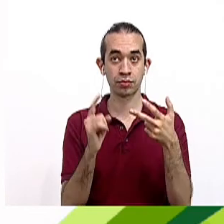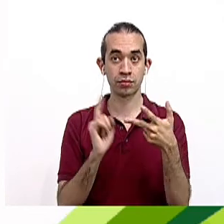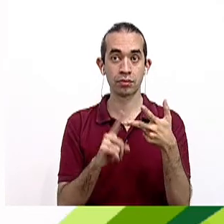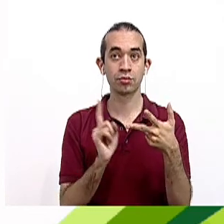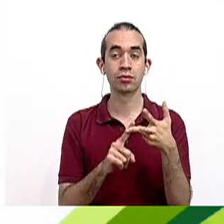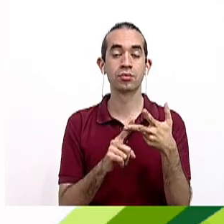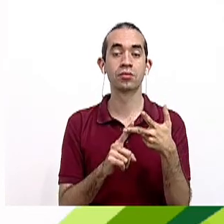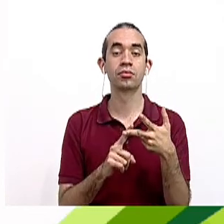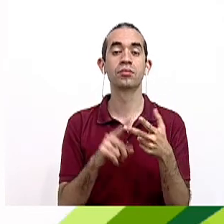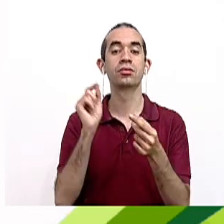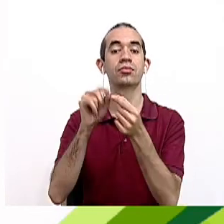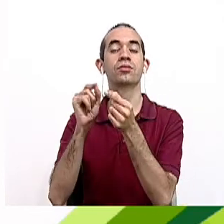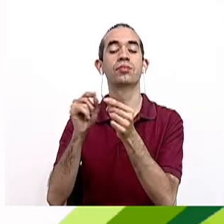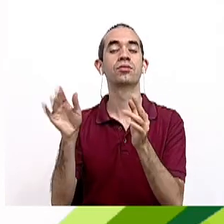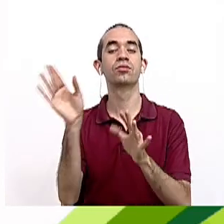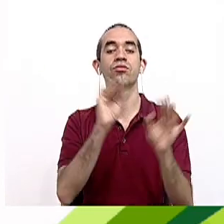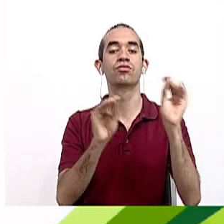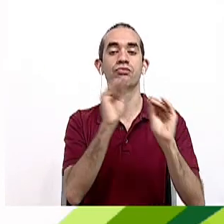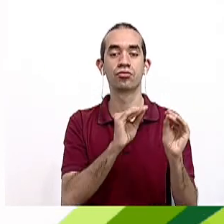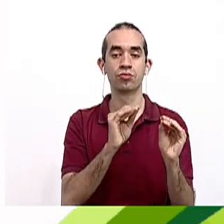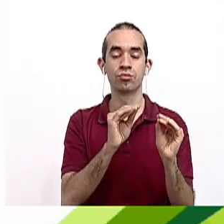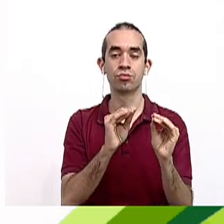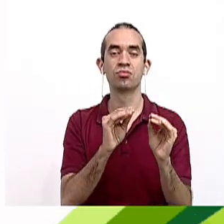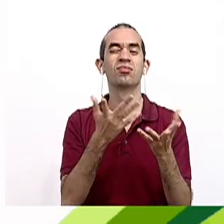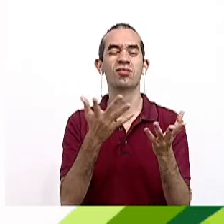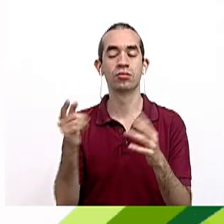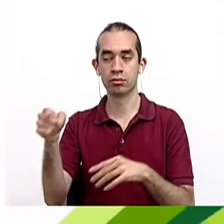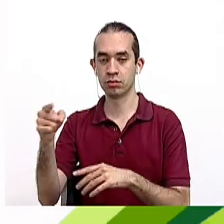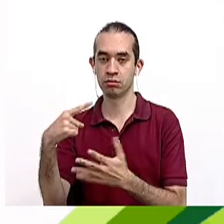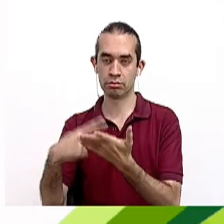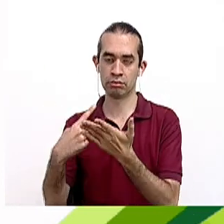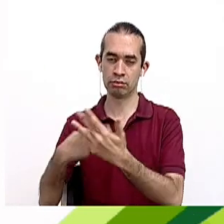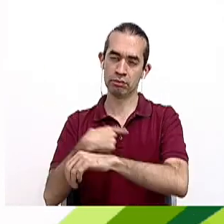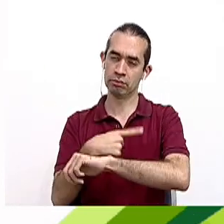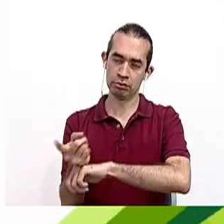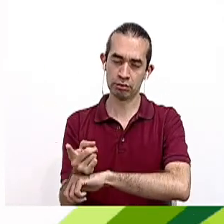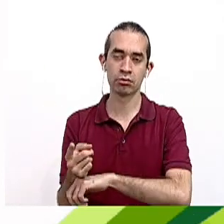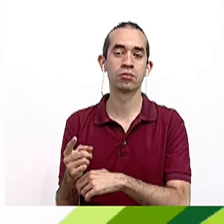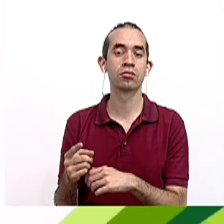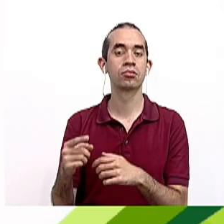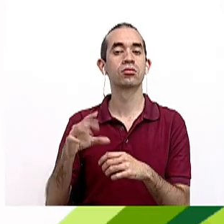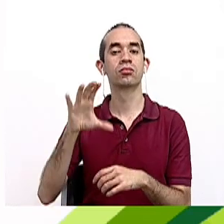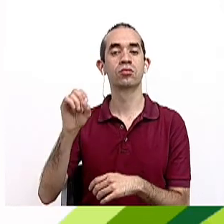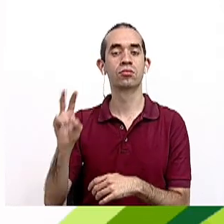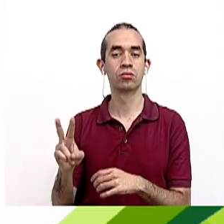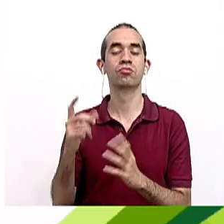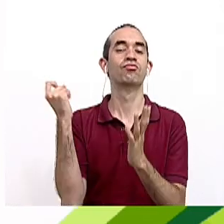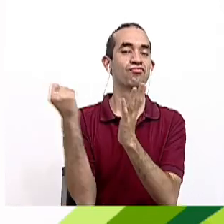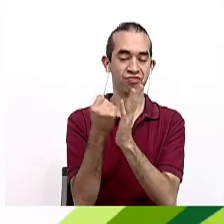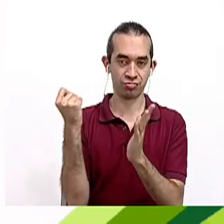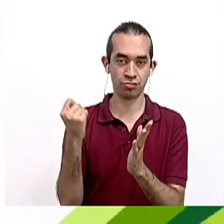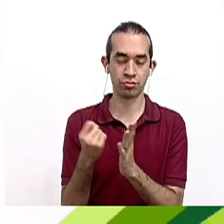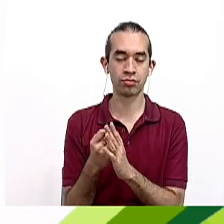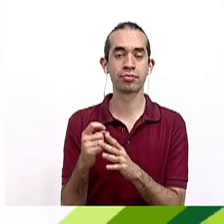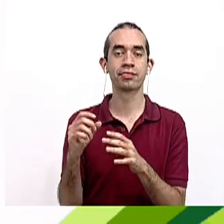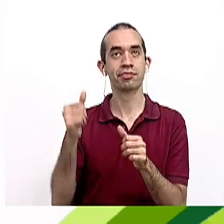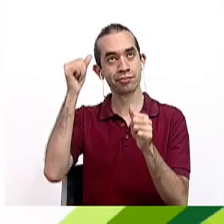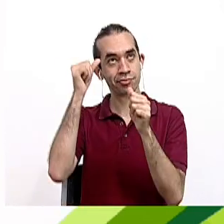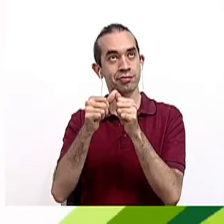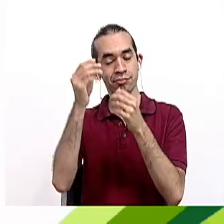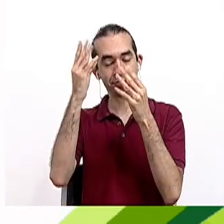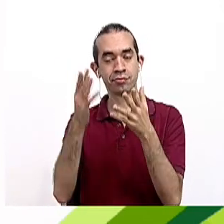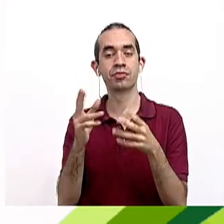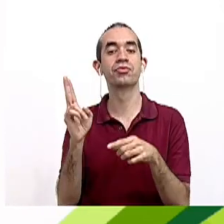the details in order of a relatively long discussion about carbon footprint to retell the information using standard